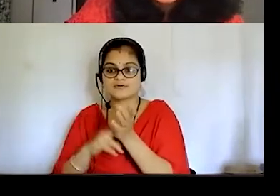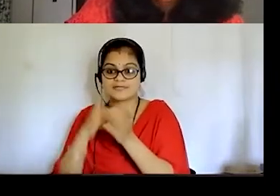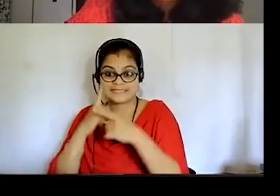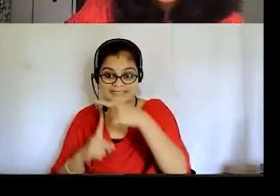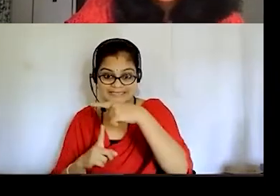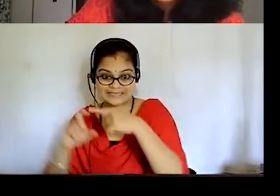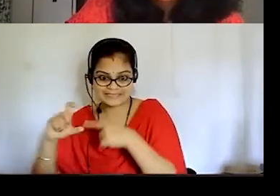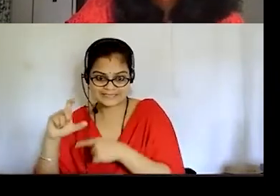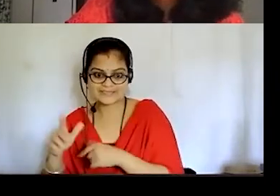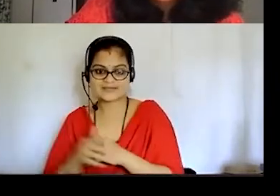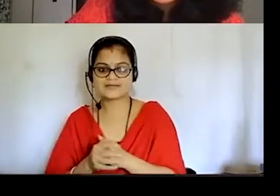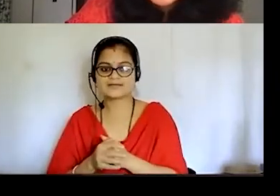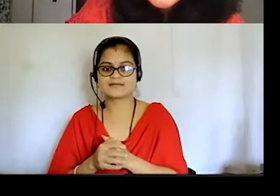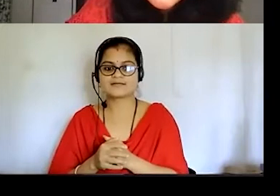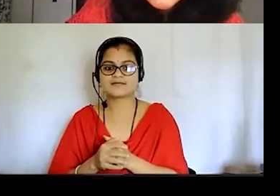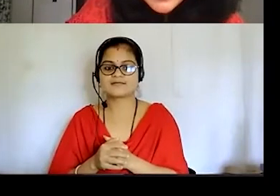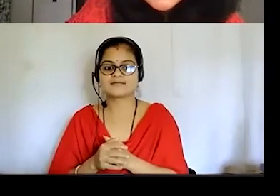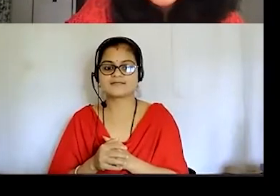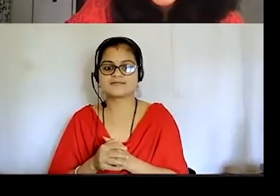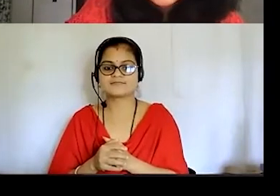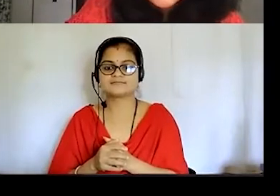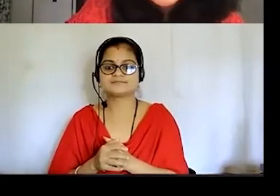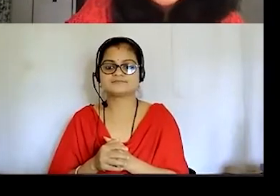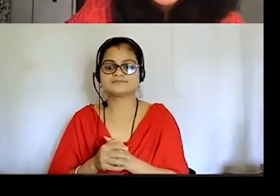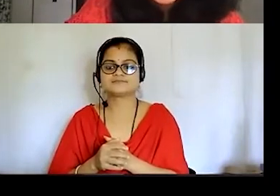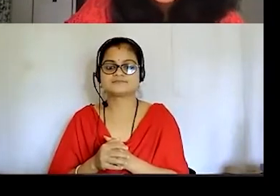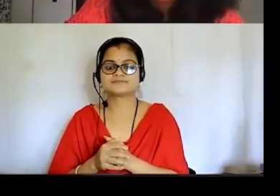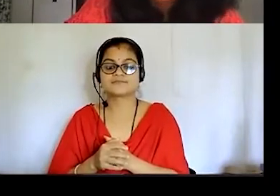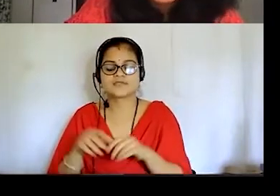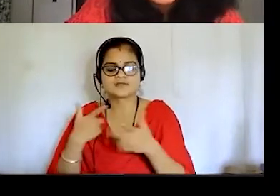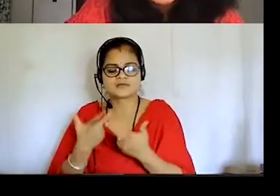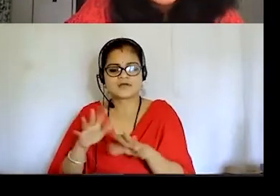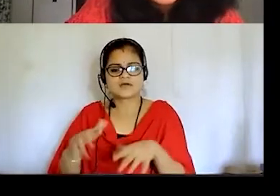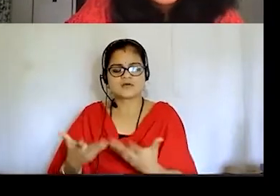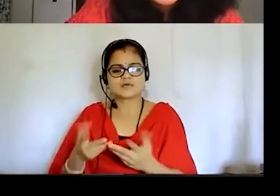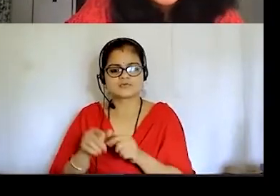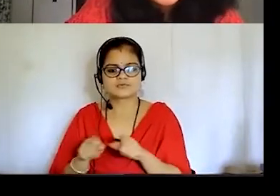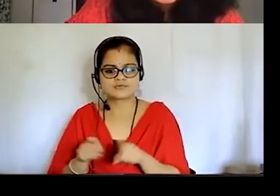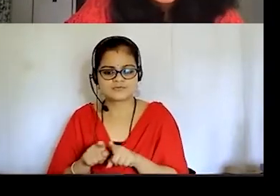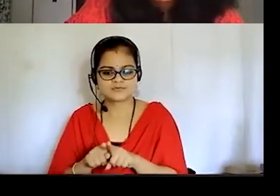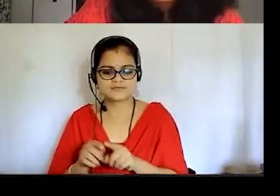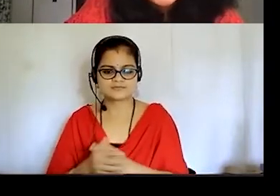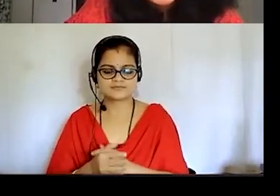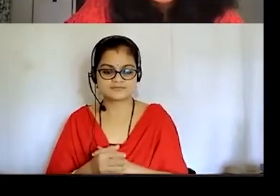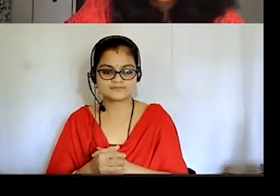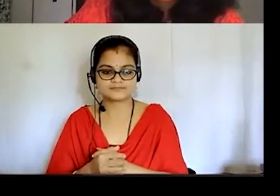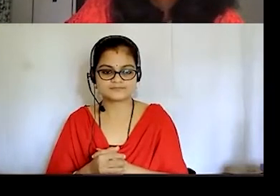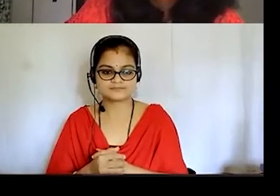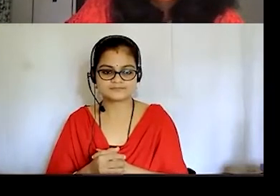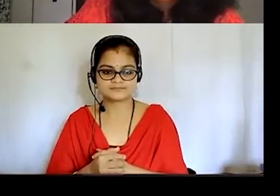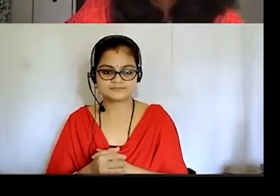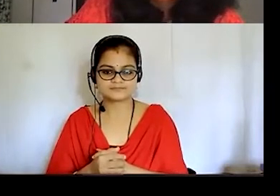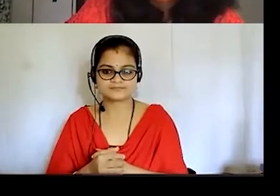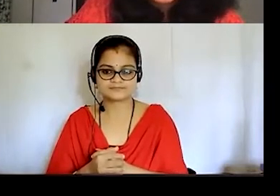creation of tonality, the systematic inquiry was an important contribution that made it